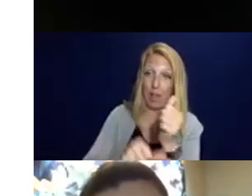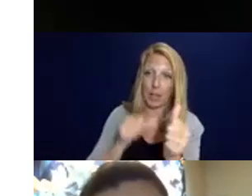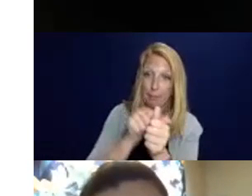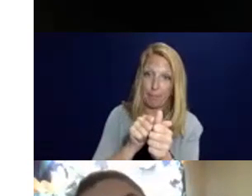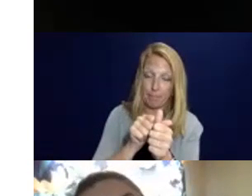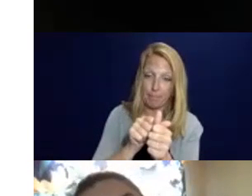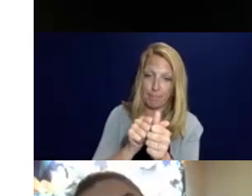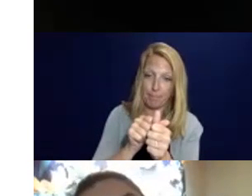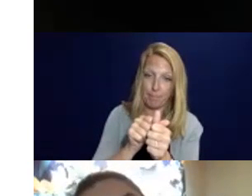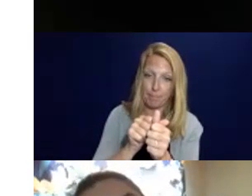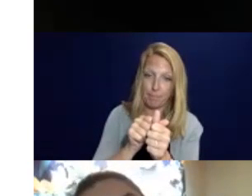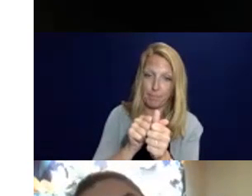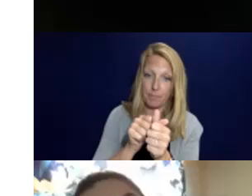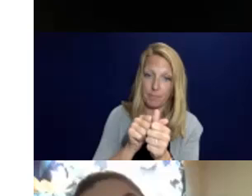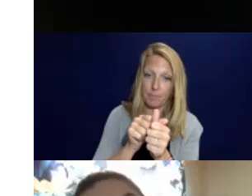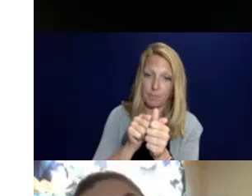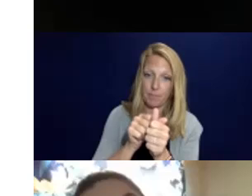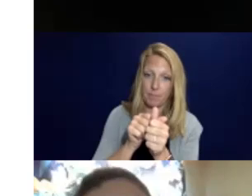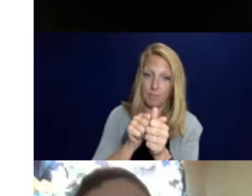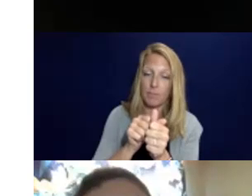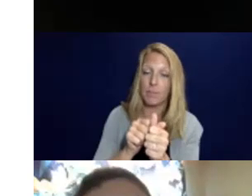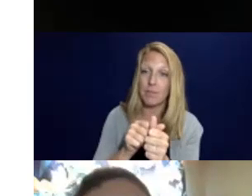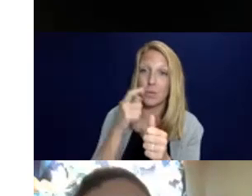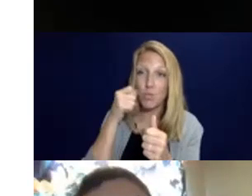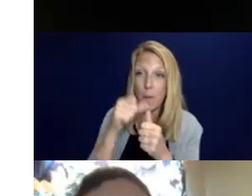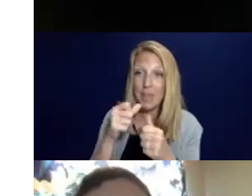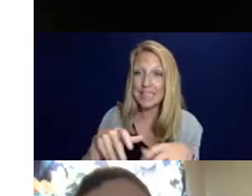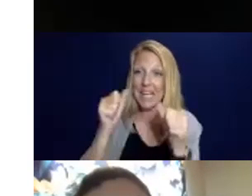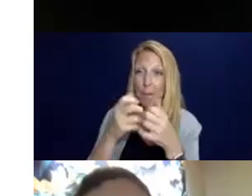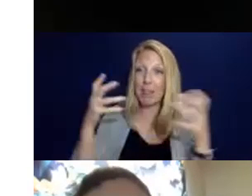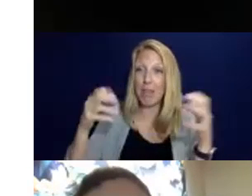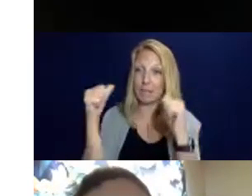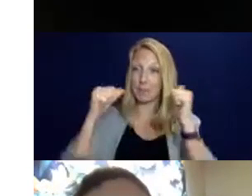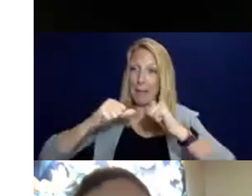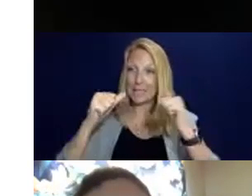Because they take up a lot of space, as I mentioned with the AB2E scenario,